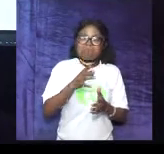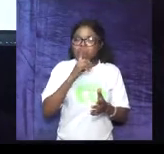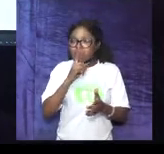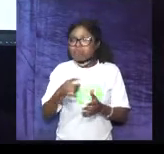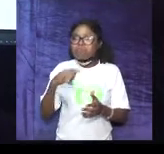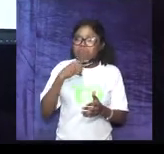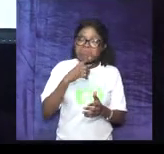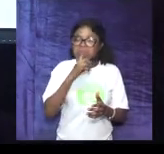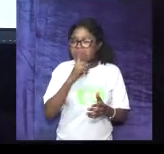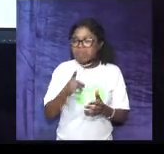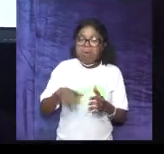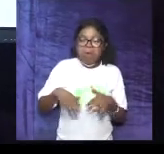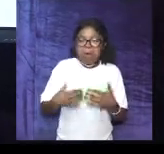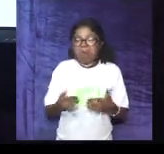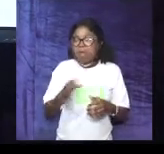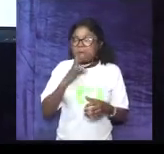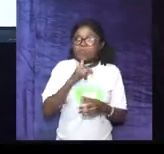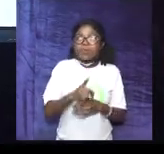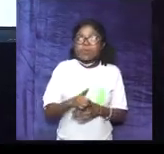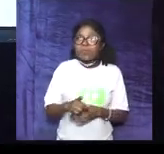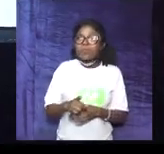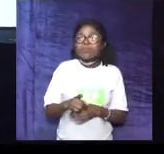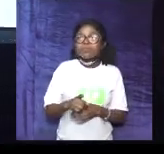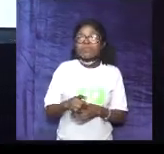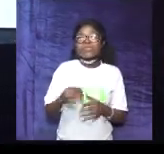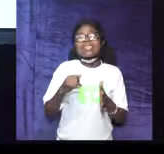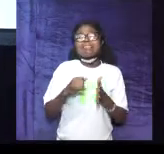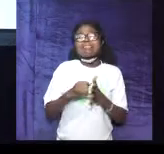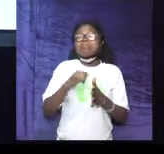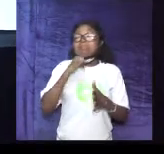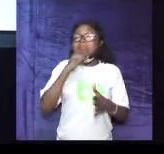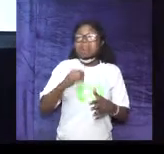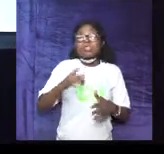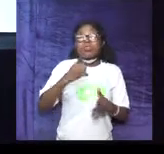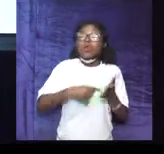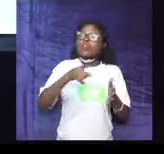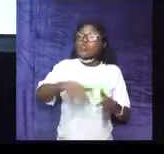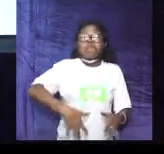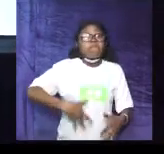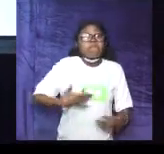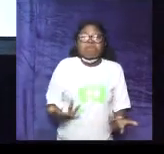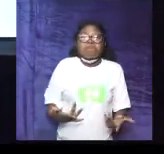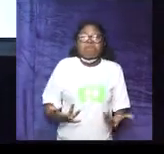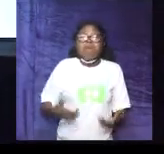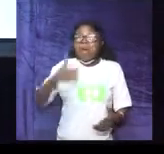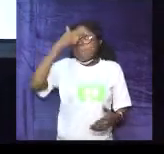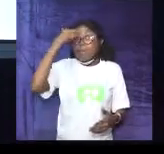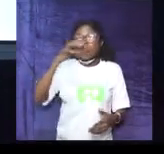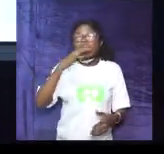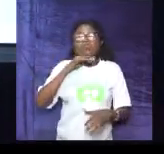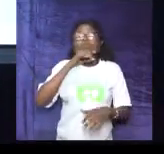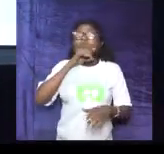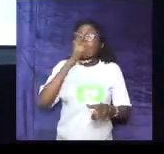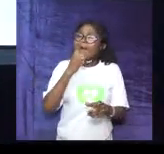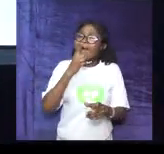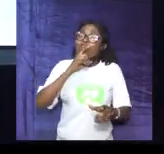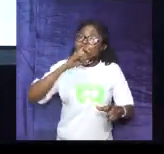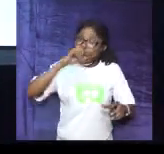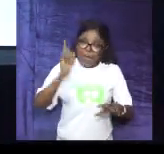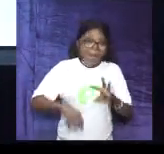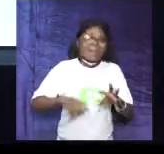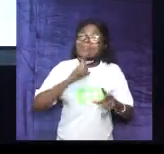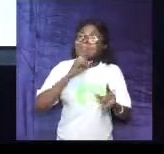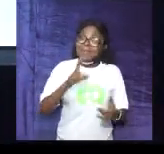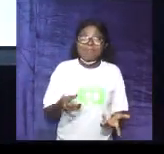opinion, fact, opinion. Okay, let's see. It's an opinion, yes, because you